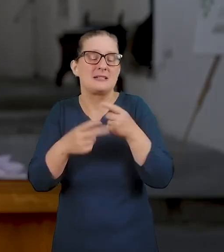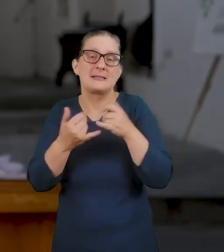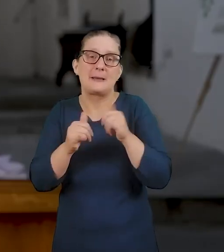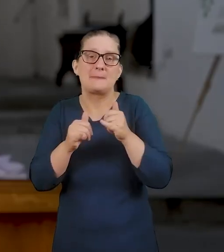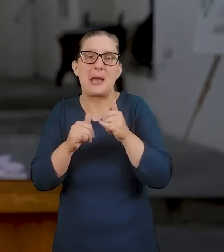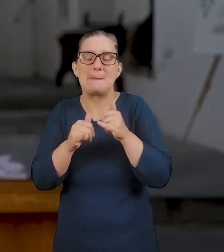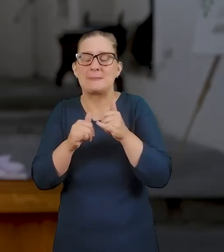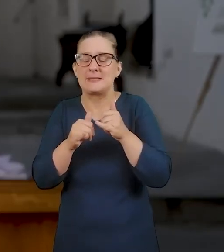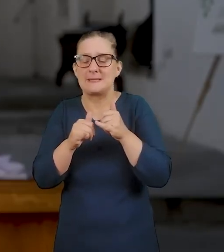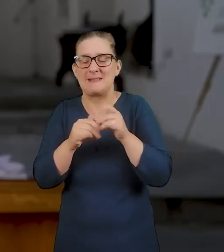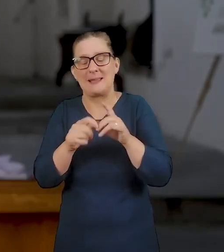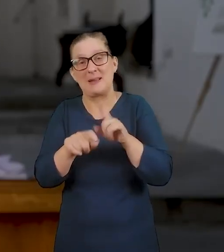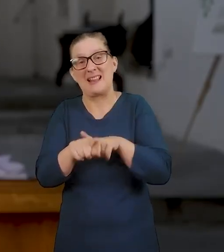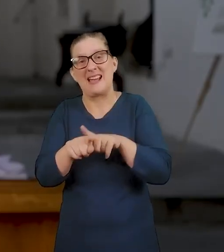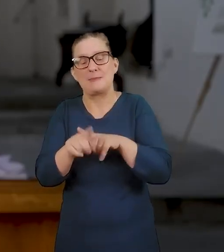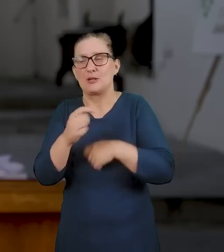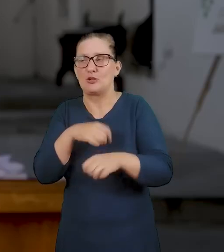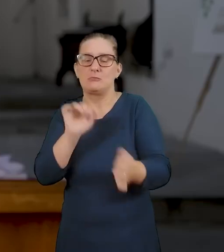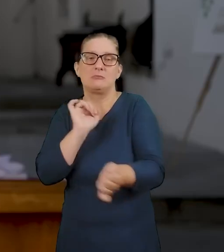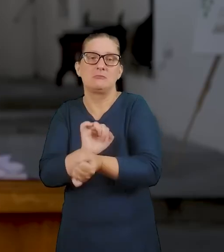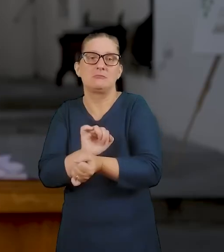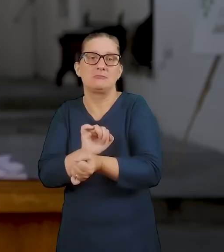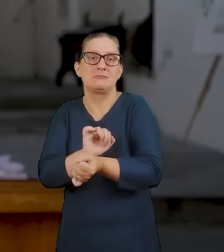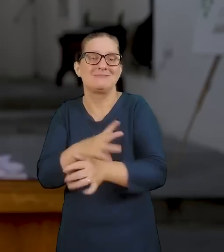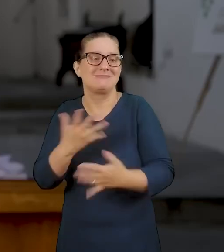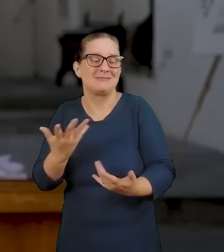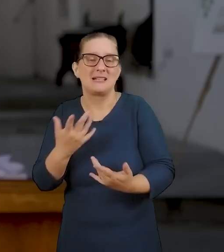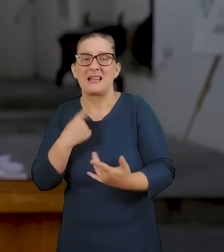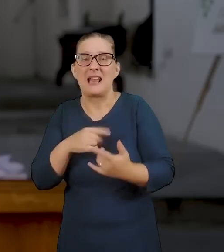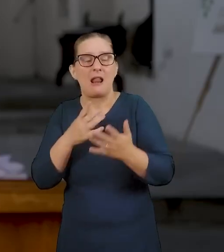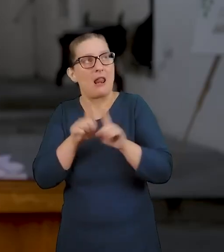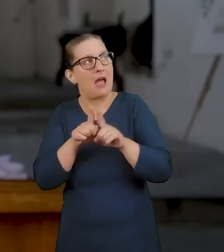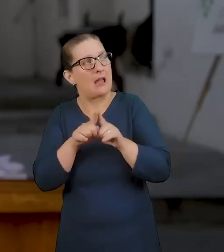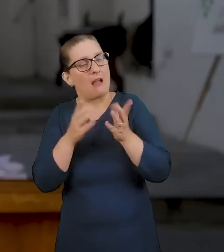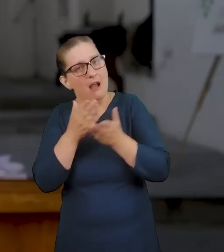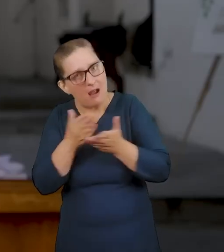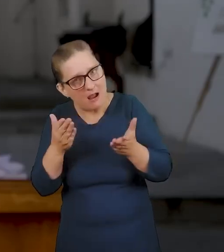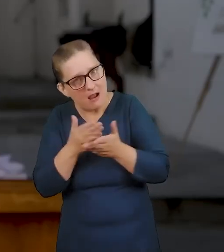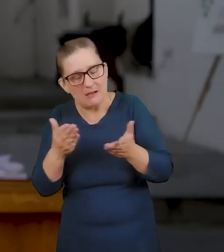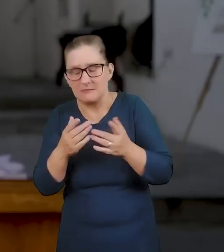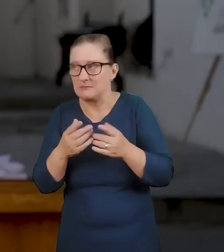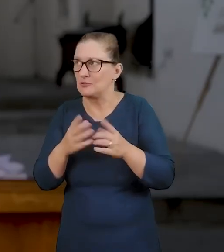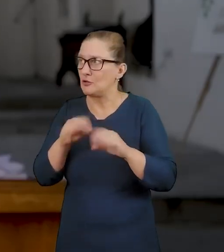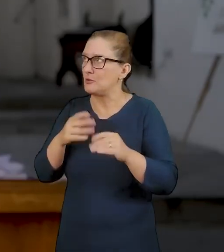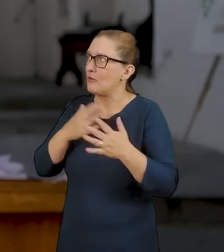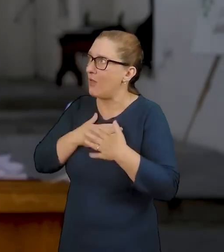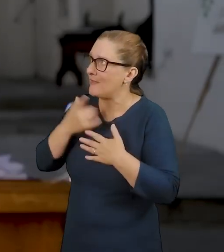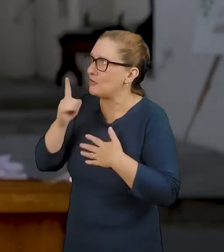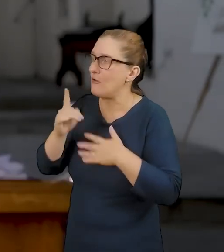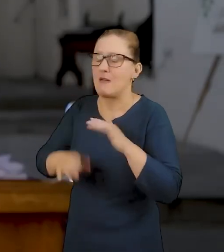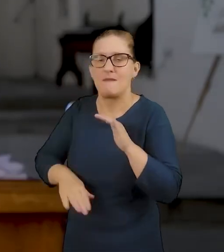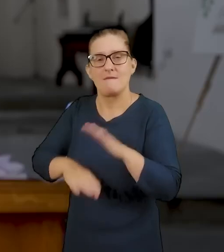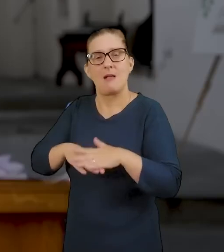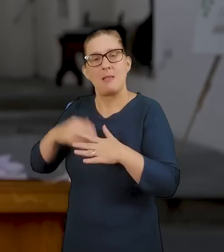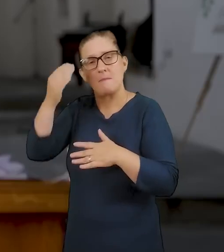we possess can sometimes have a way of possessing us. They become idols in our life and can prevent us loving